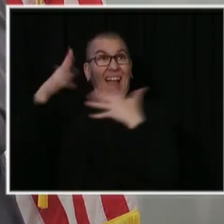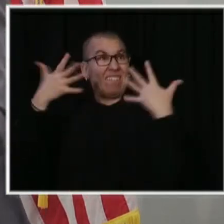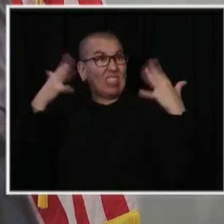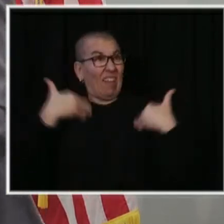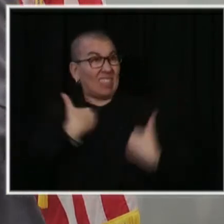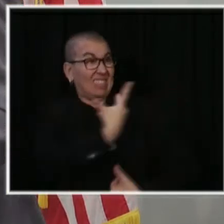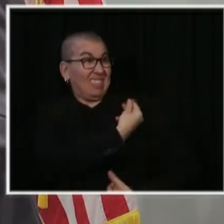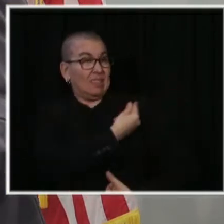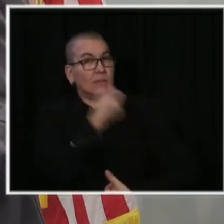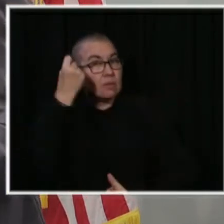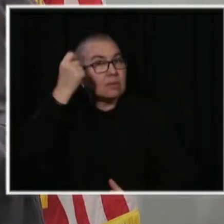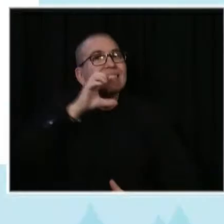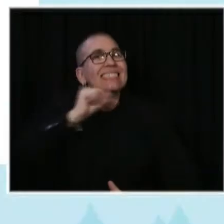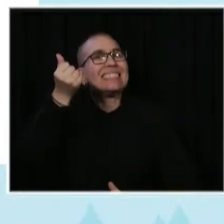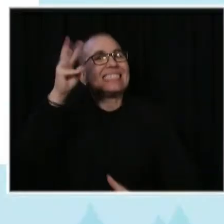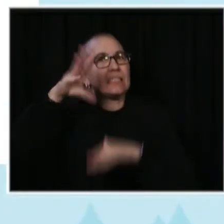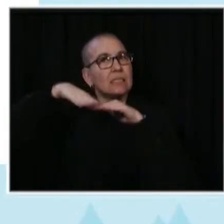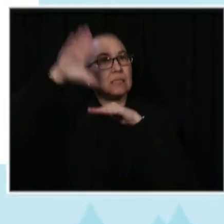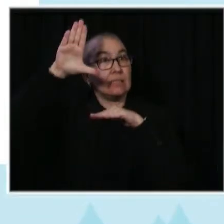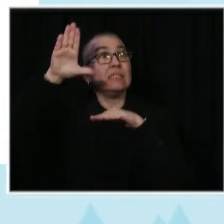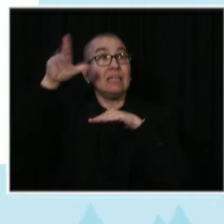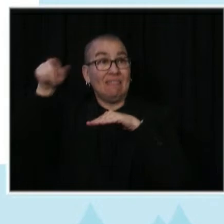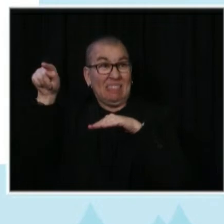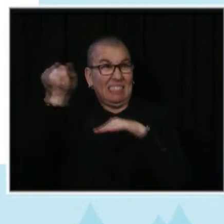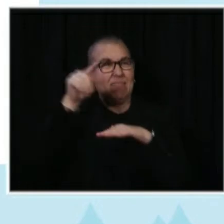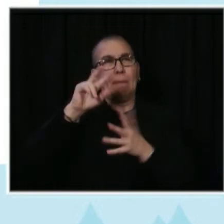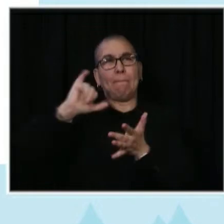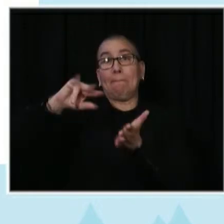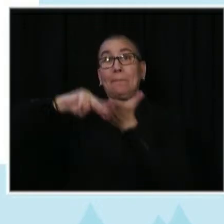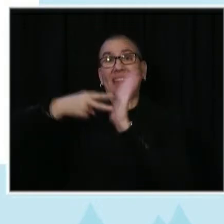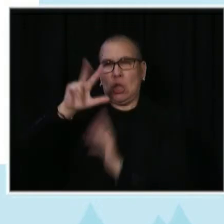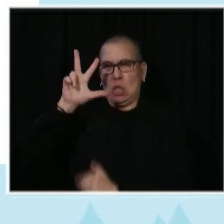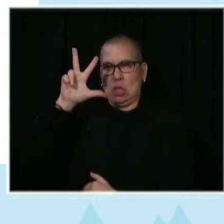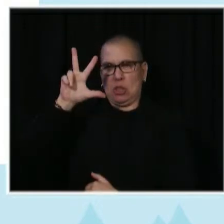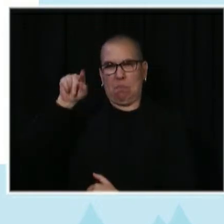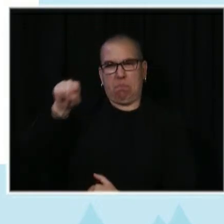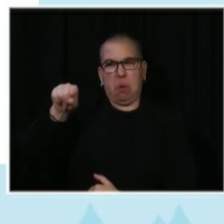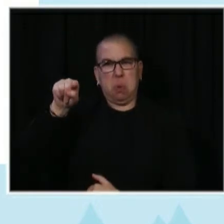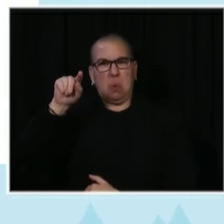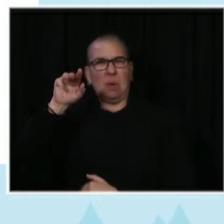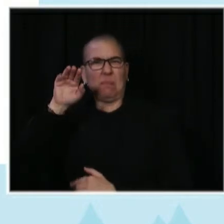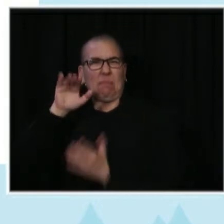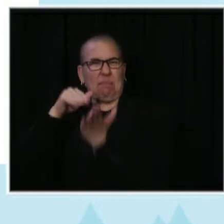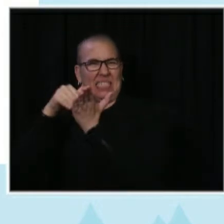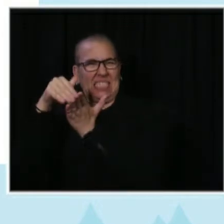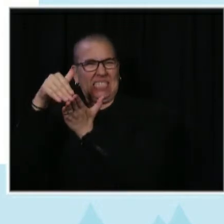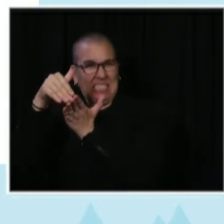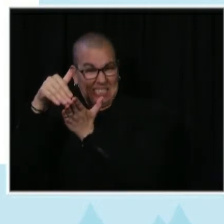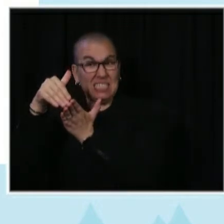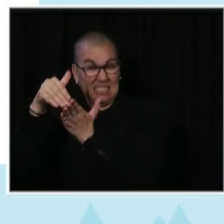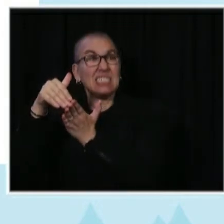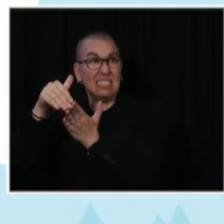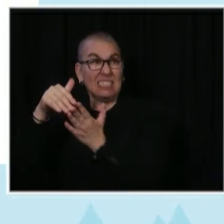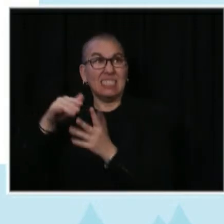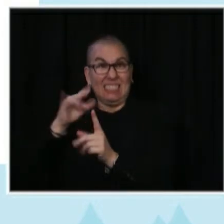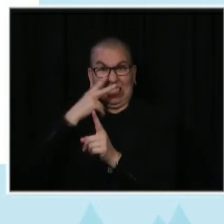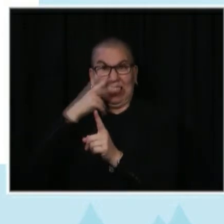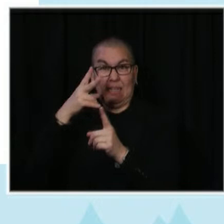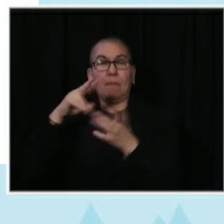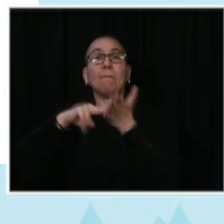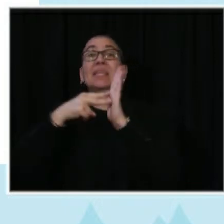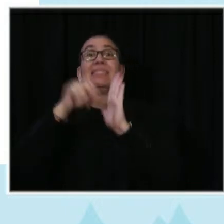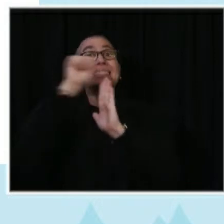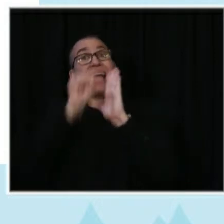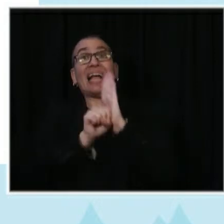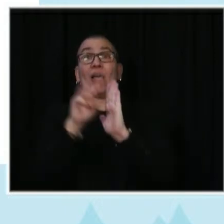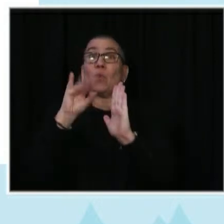about 3.1 million. You see it up there, 3,087,404 Minnesotans. The statewide mask mandate will end. Many of you will choose